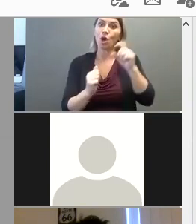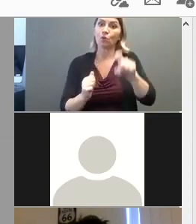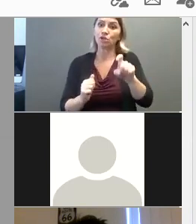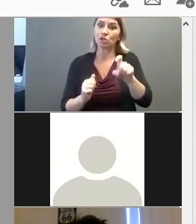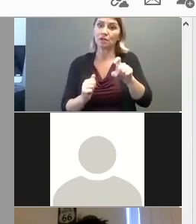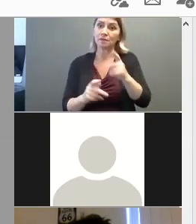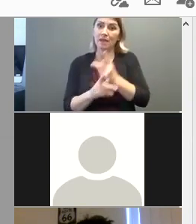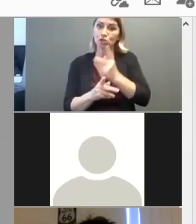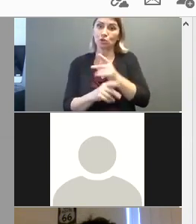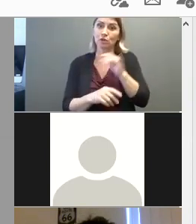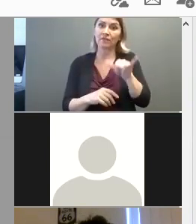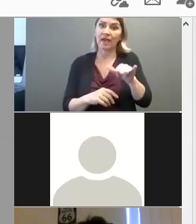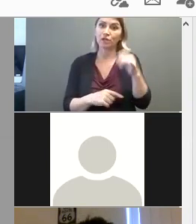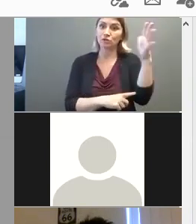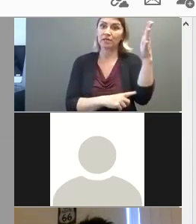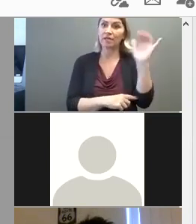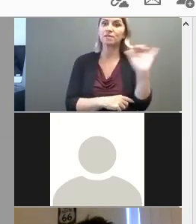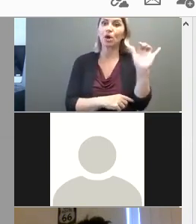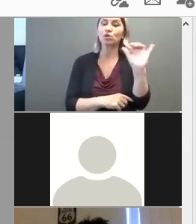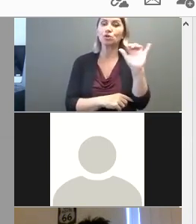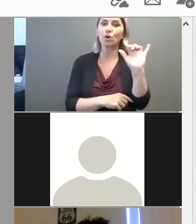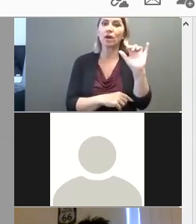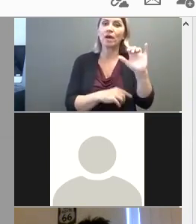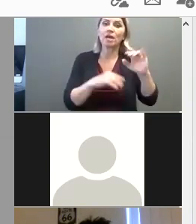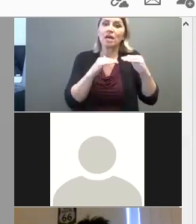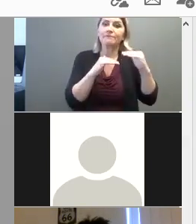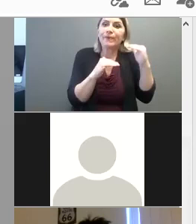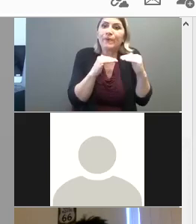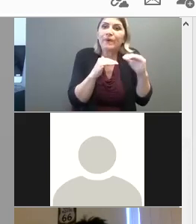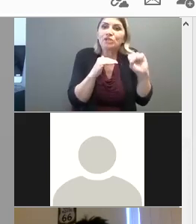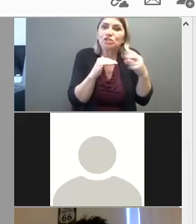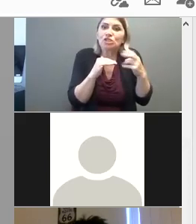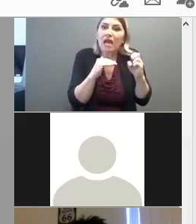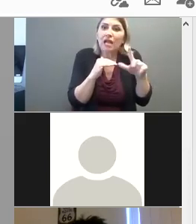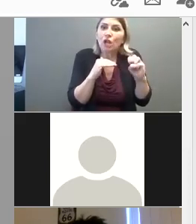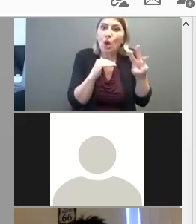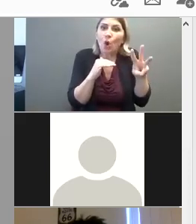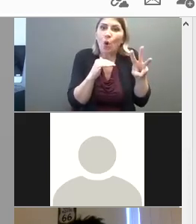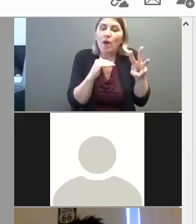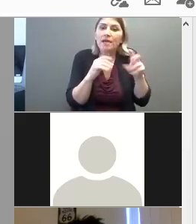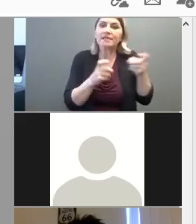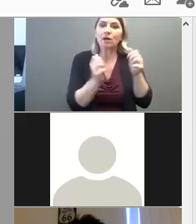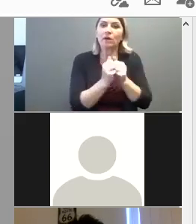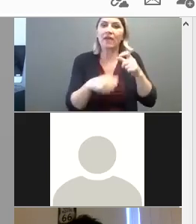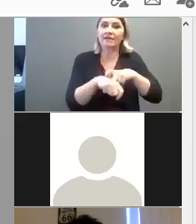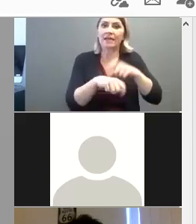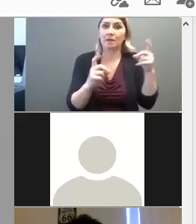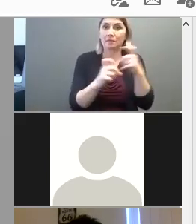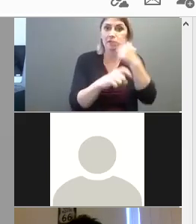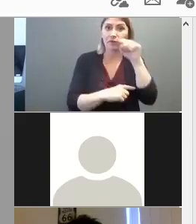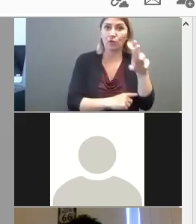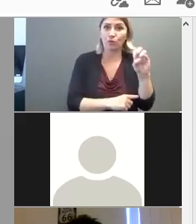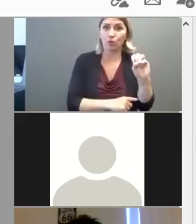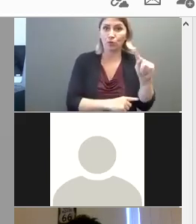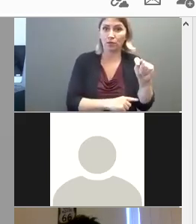the resultant tree is also a shallow tree, as shallow as possible, to reduce the time complexity to get to the root. And